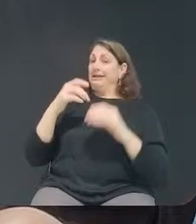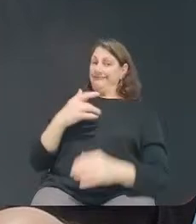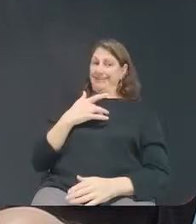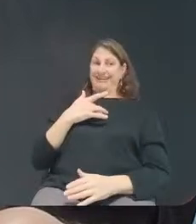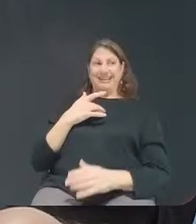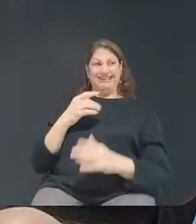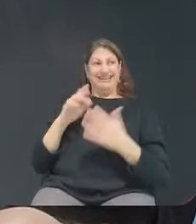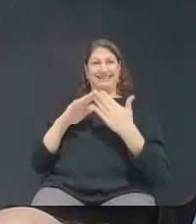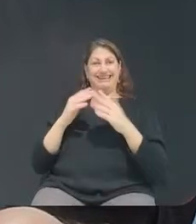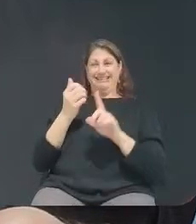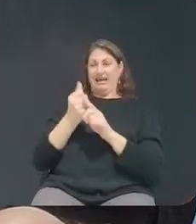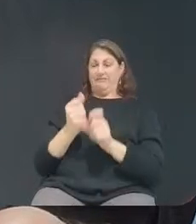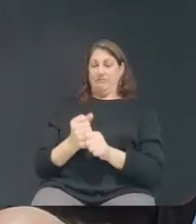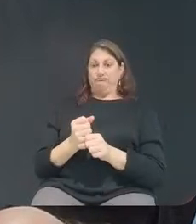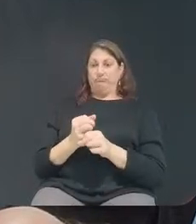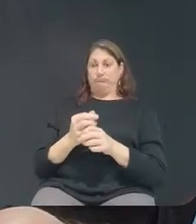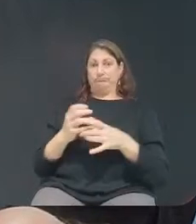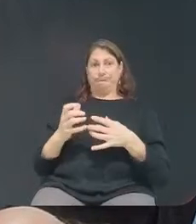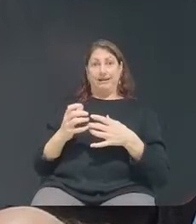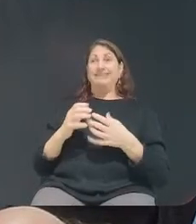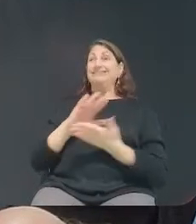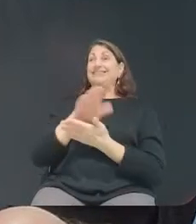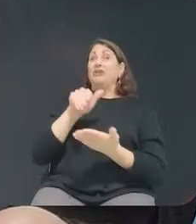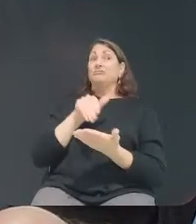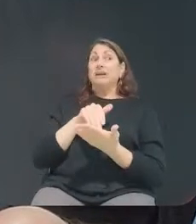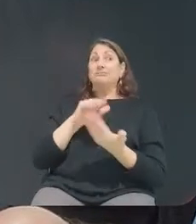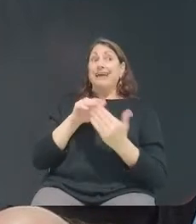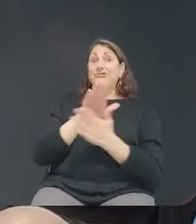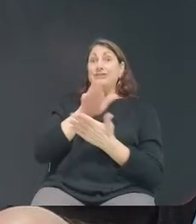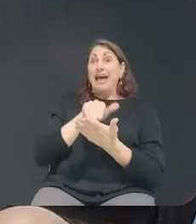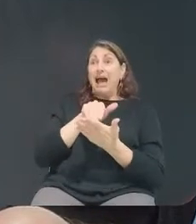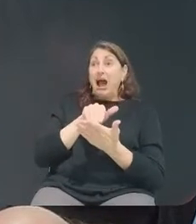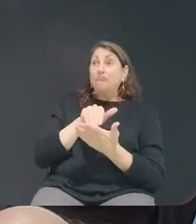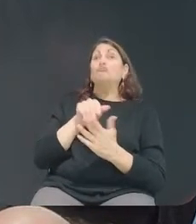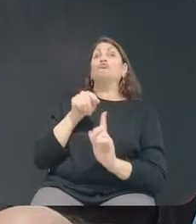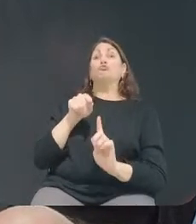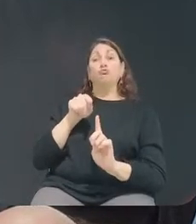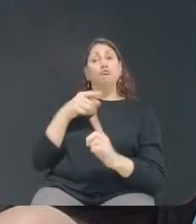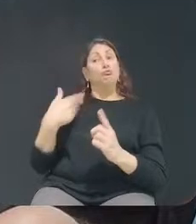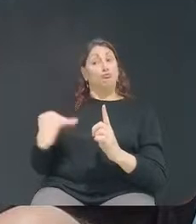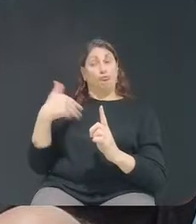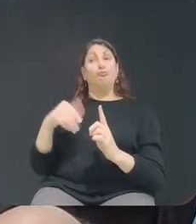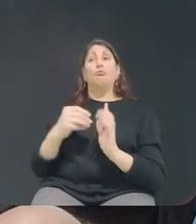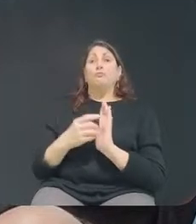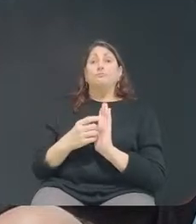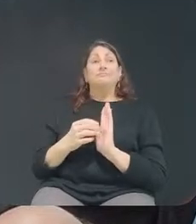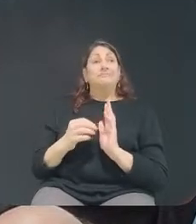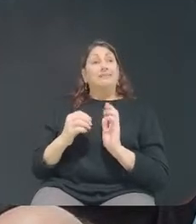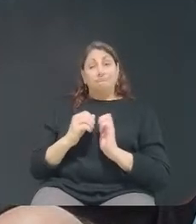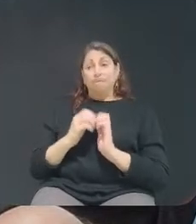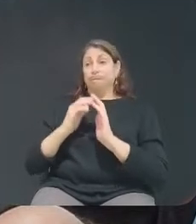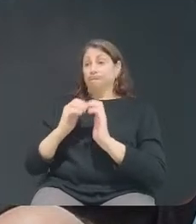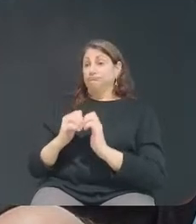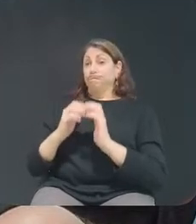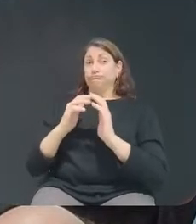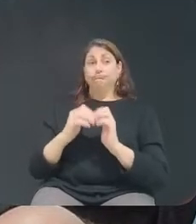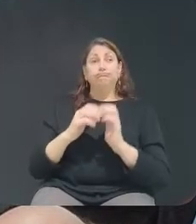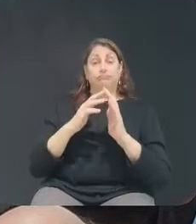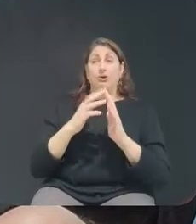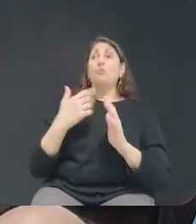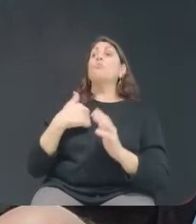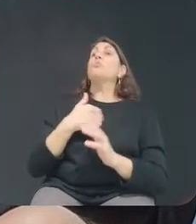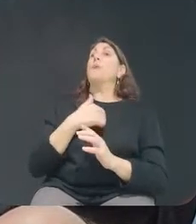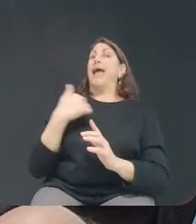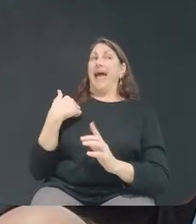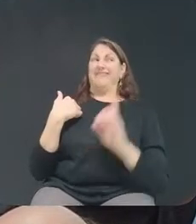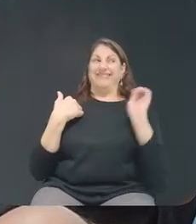Square area are pretty built up. We have a high-resolution scan of this map in our digital collection site, and if you zoom in, you